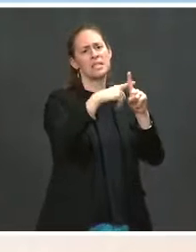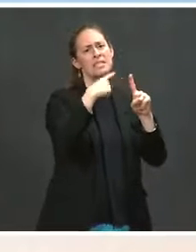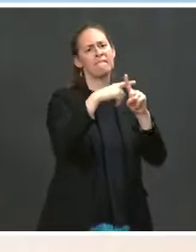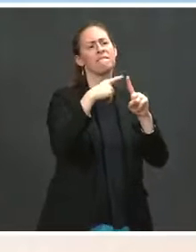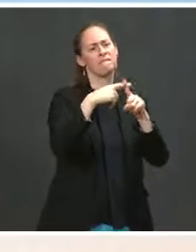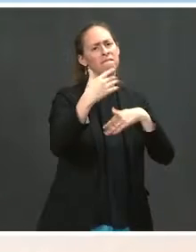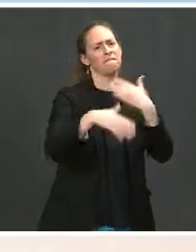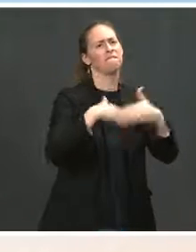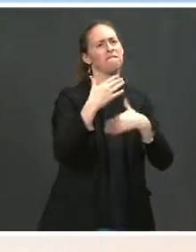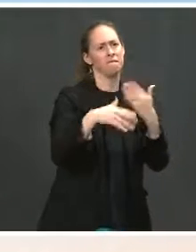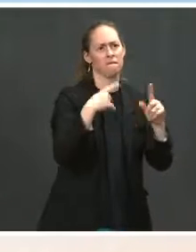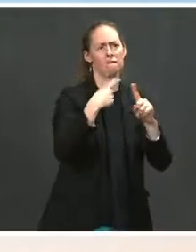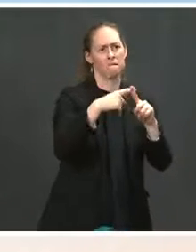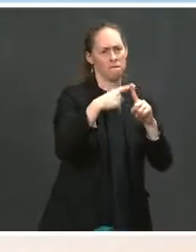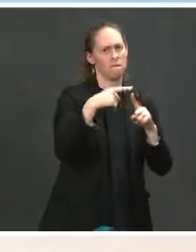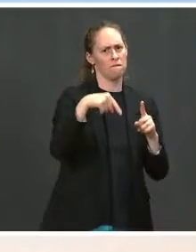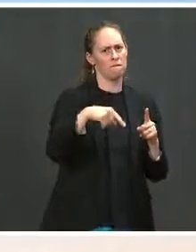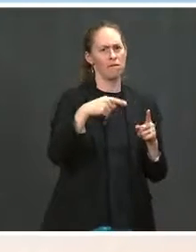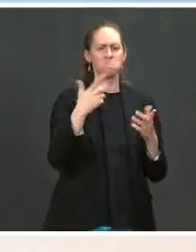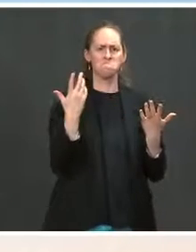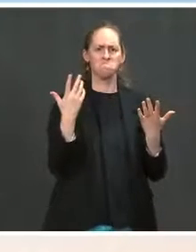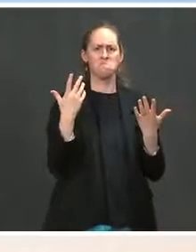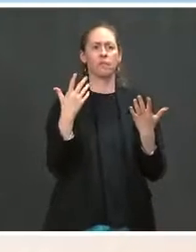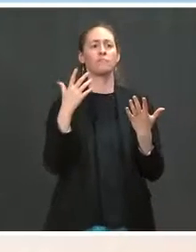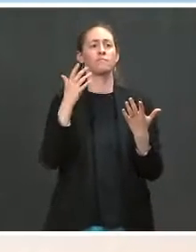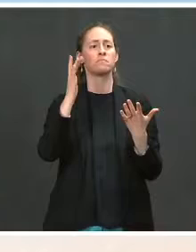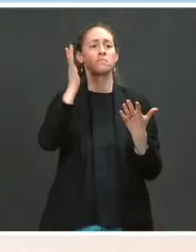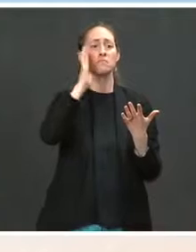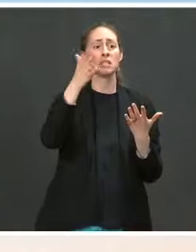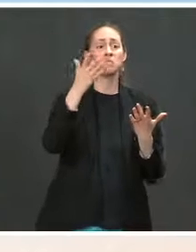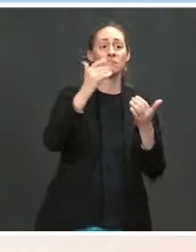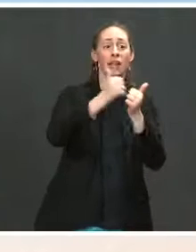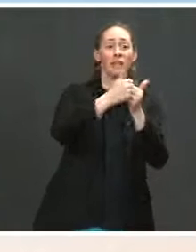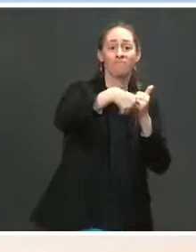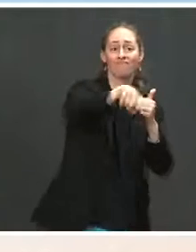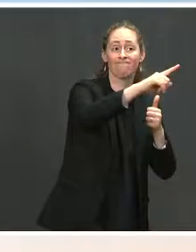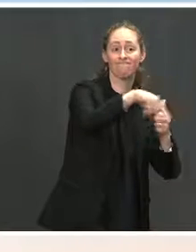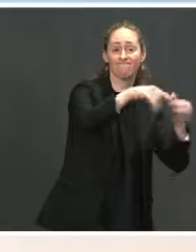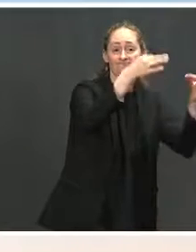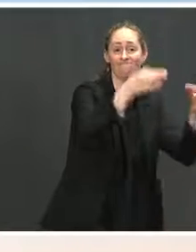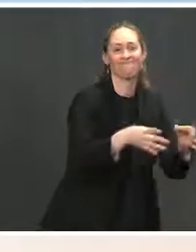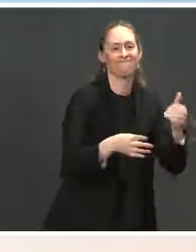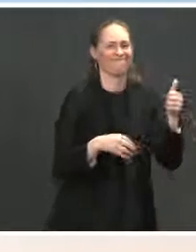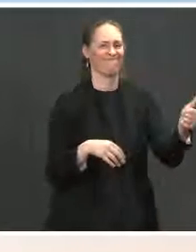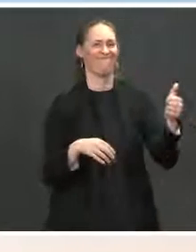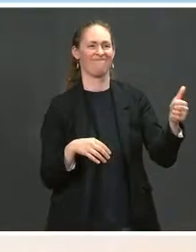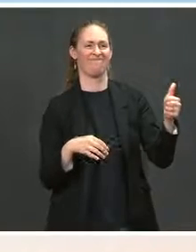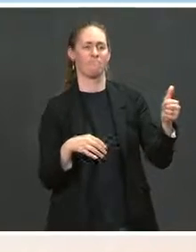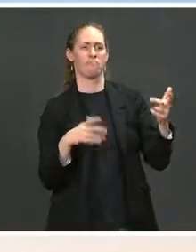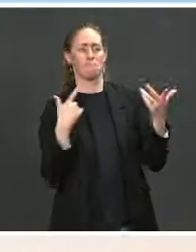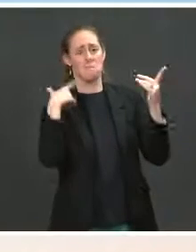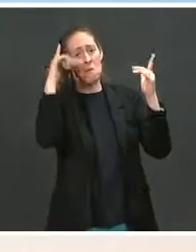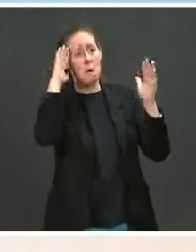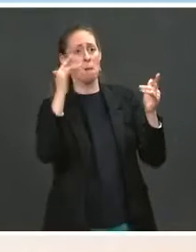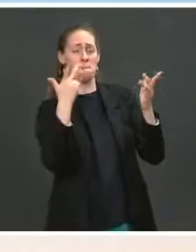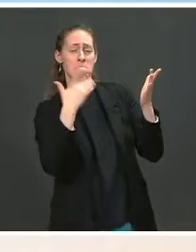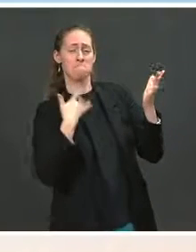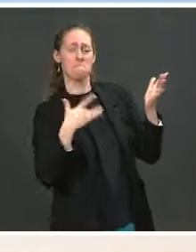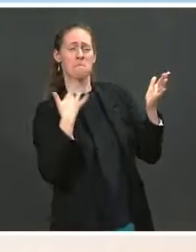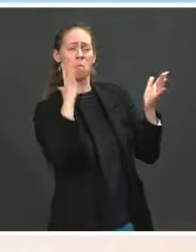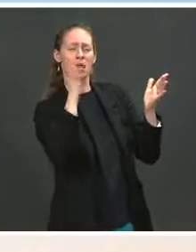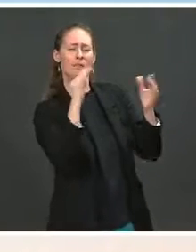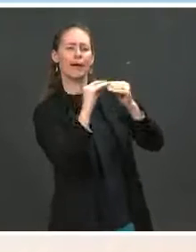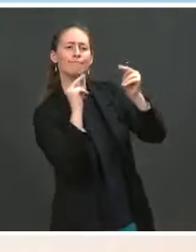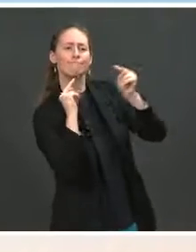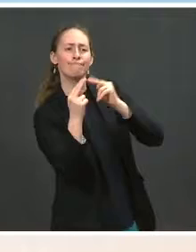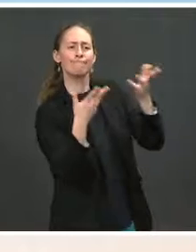members of Congress. And ultimately, it will be up to them to determine how they can negotiate and come to conclusion on a package that there can